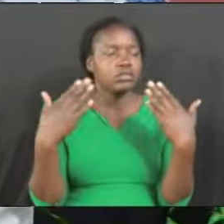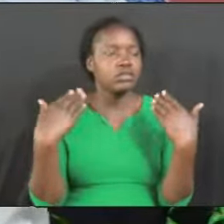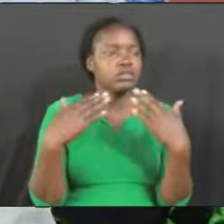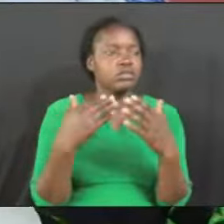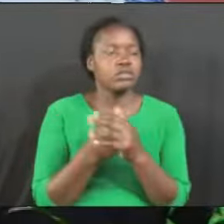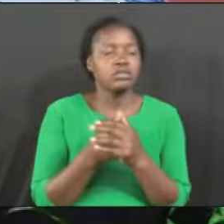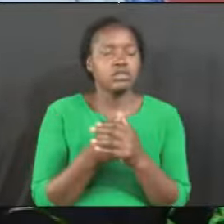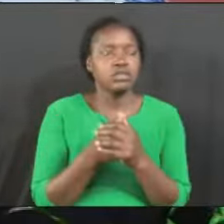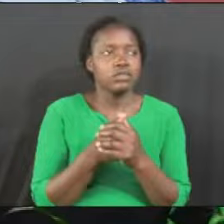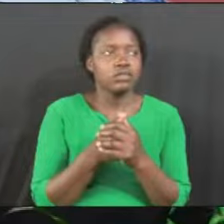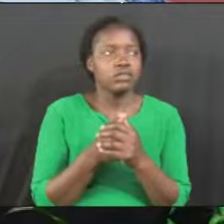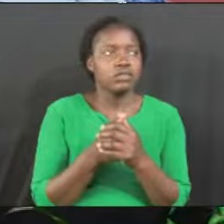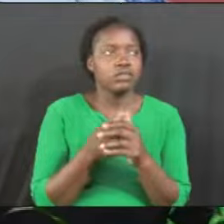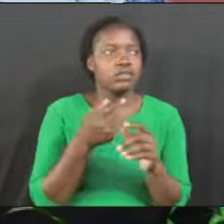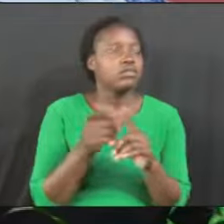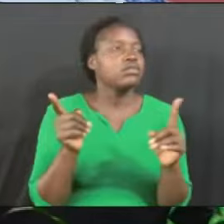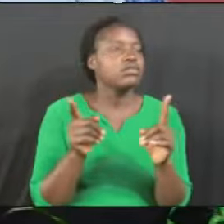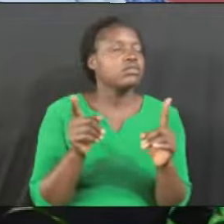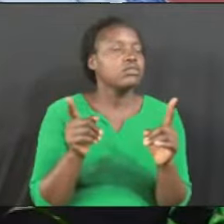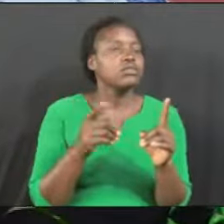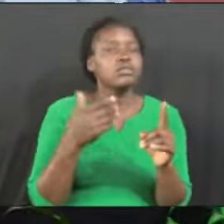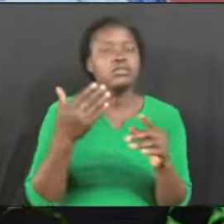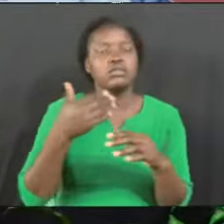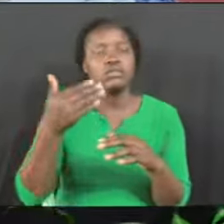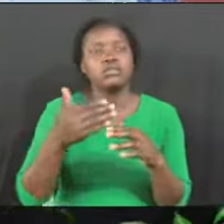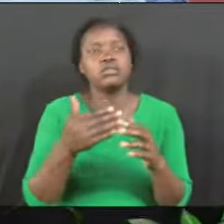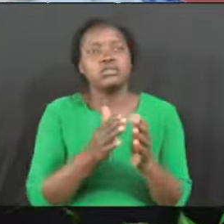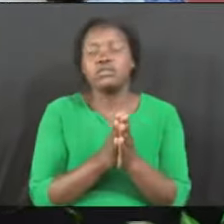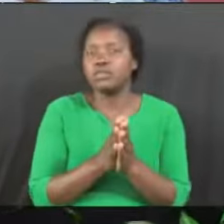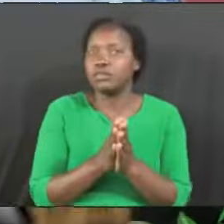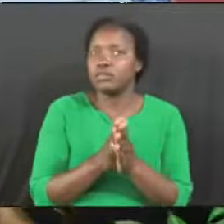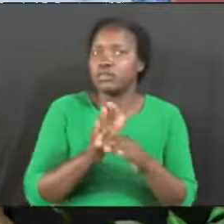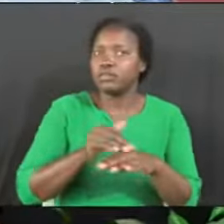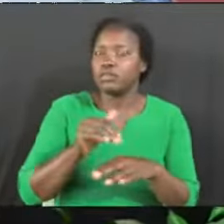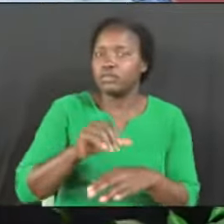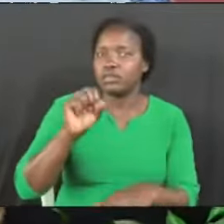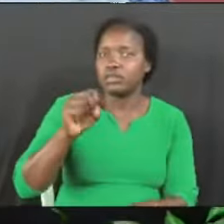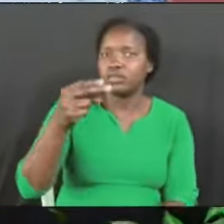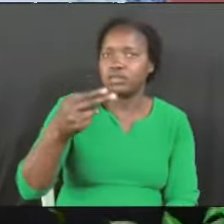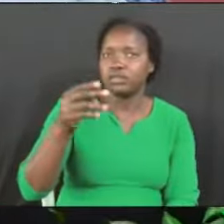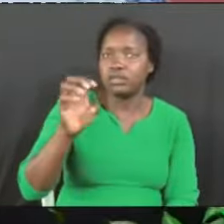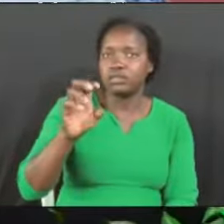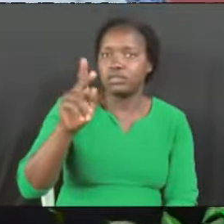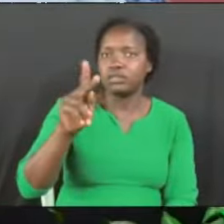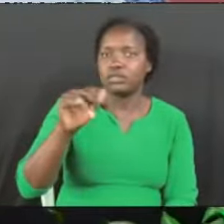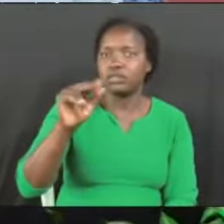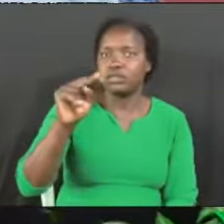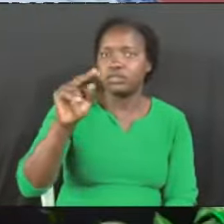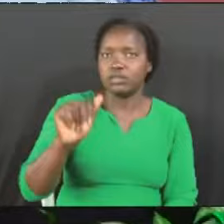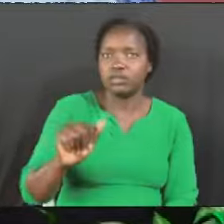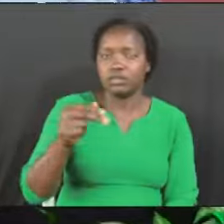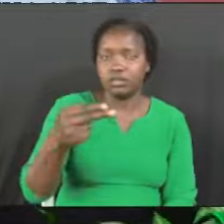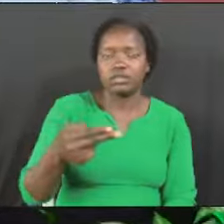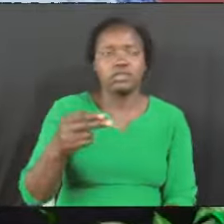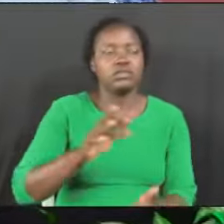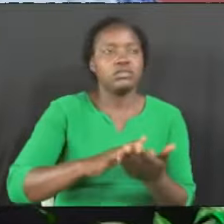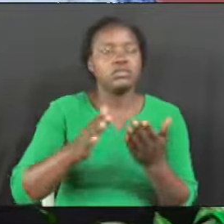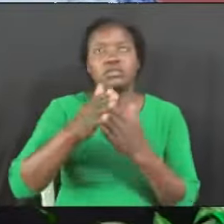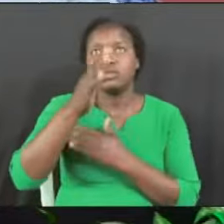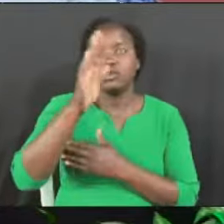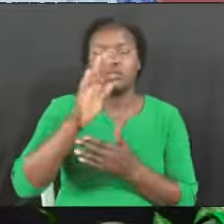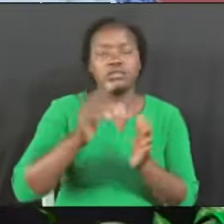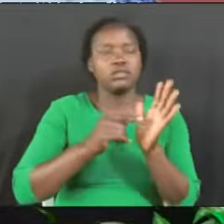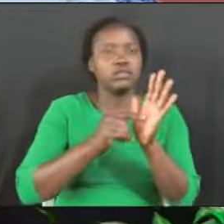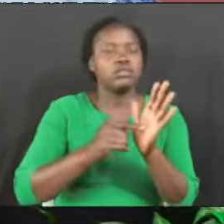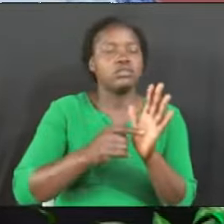here? Then there's what we call the Shekinah glory of God. It is this manifestation of